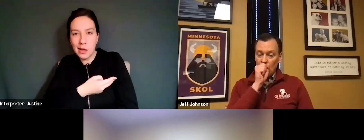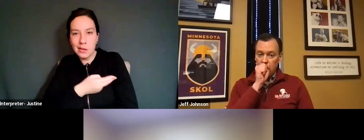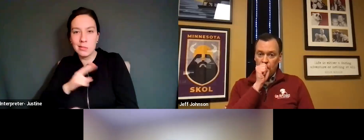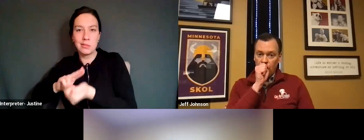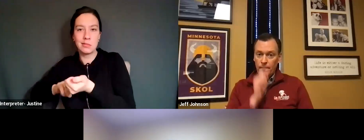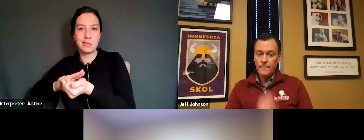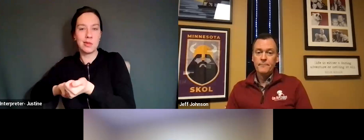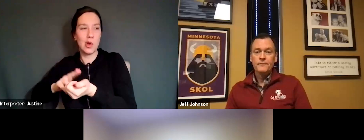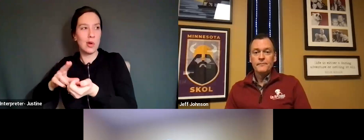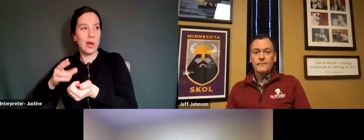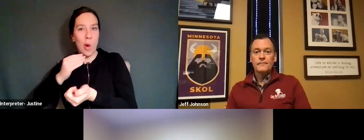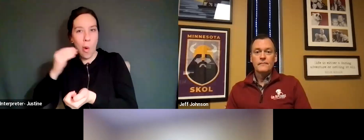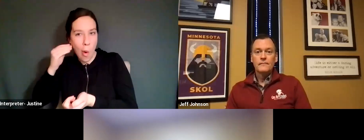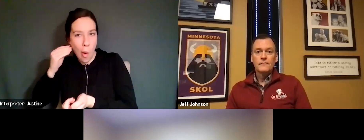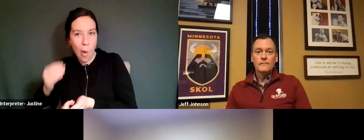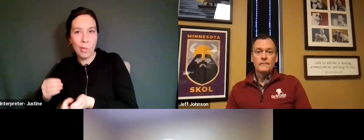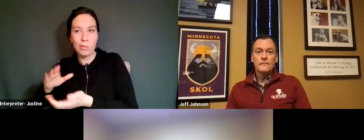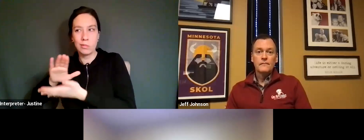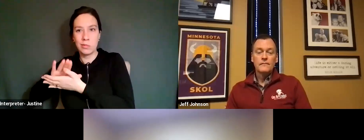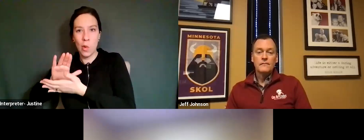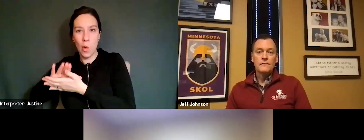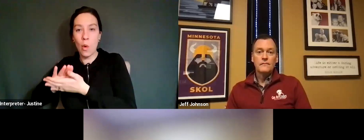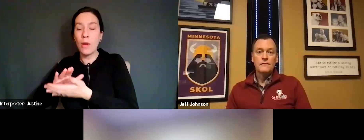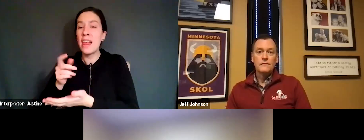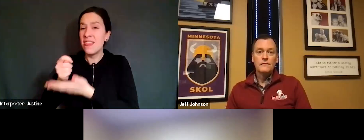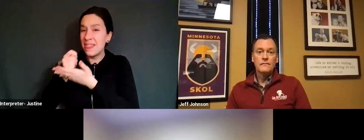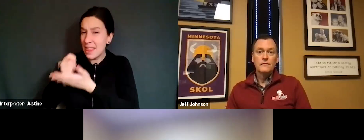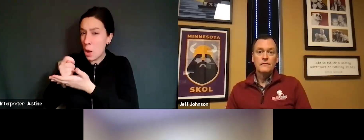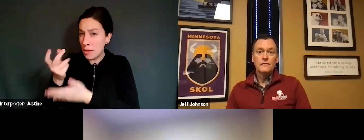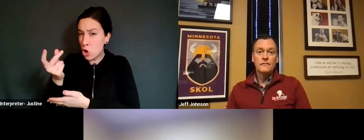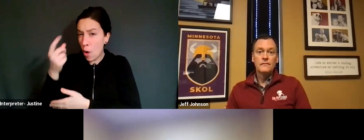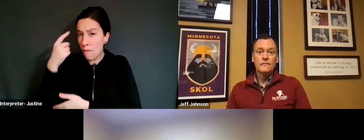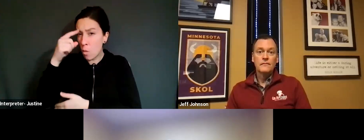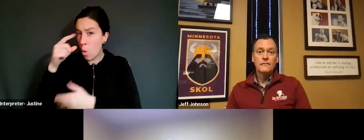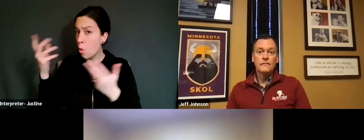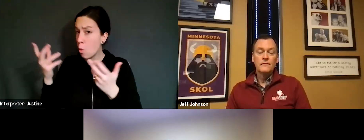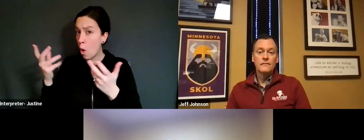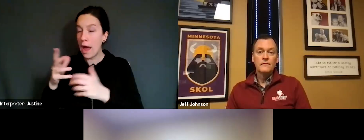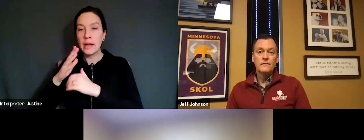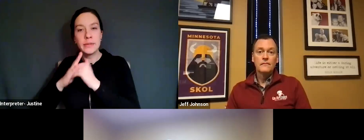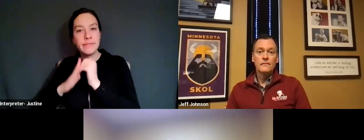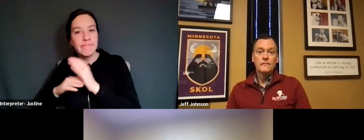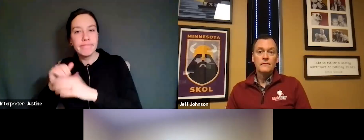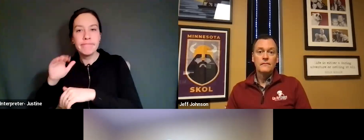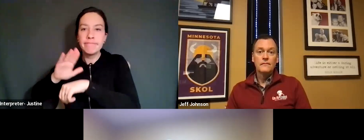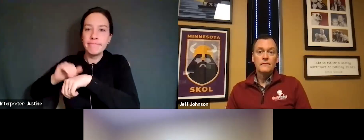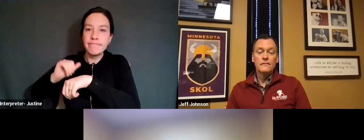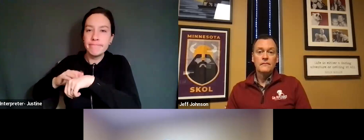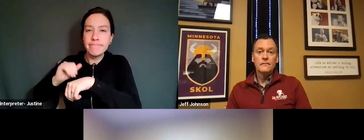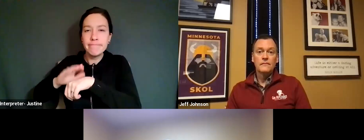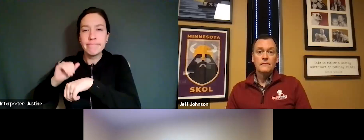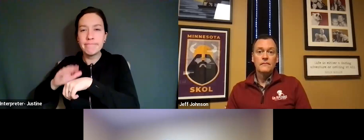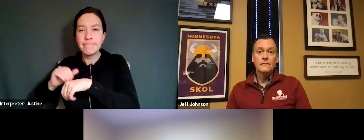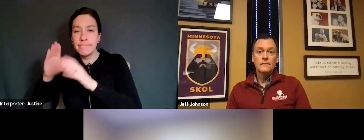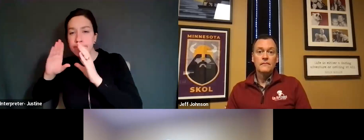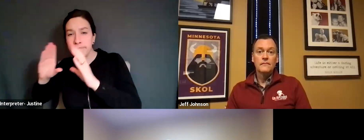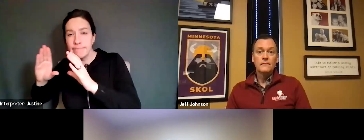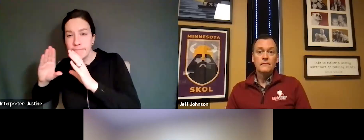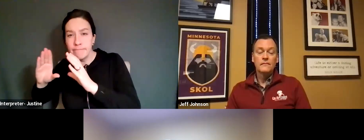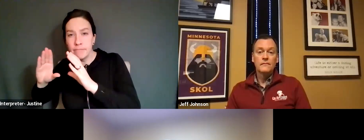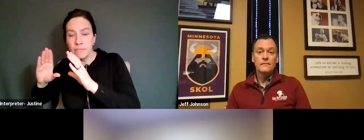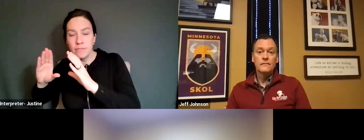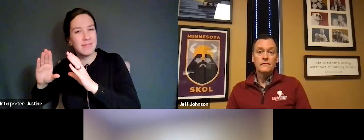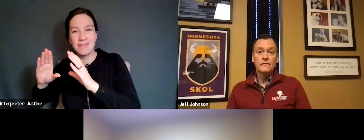settings. Therapy dogs are there to provide comfort by accepting petting and attention from individuals, but they are not required to